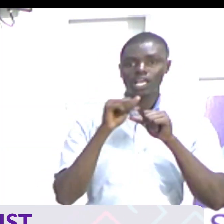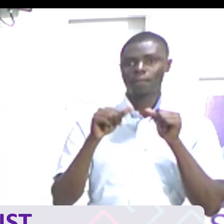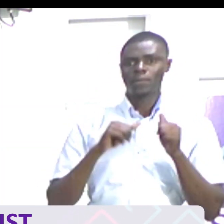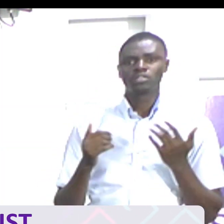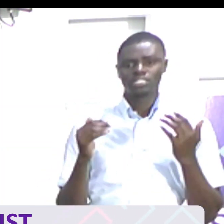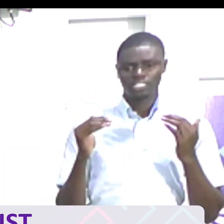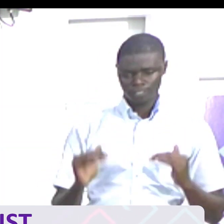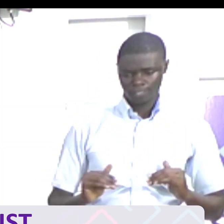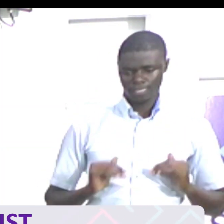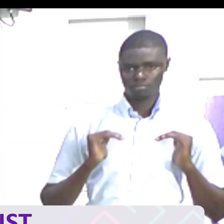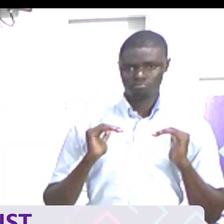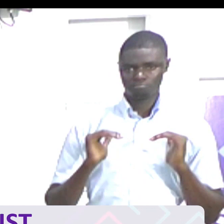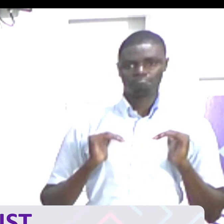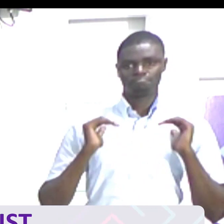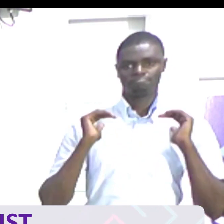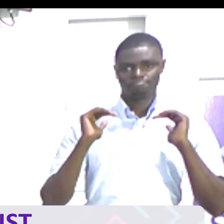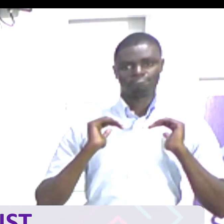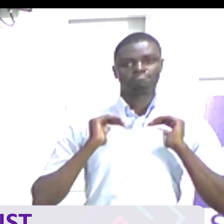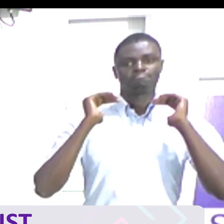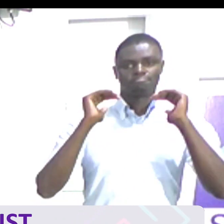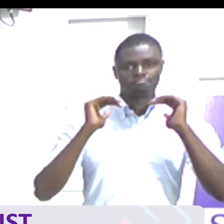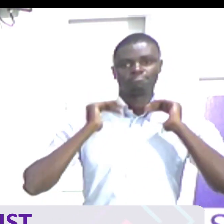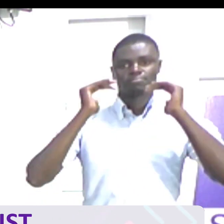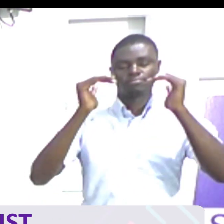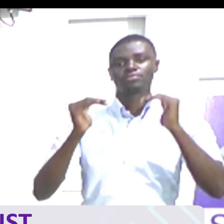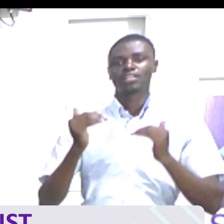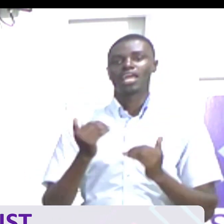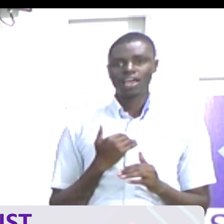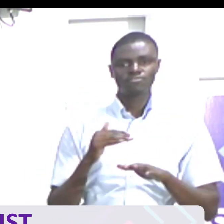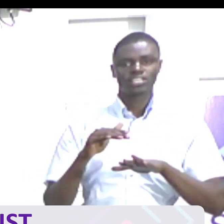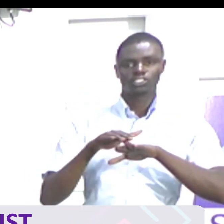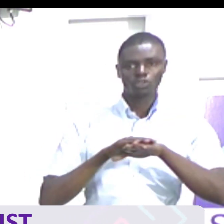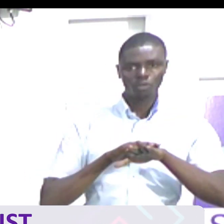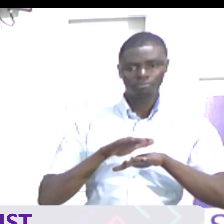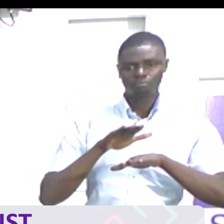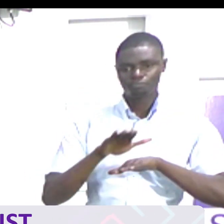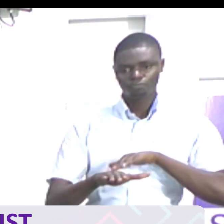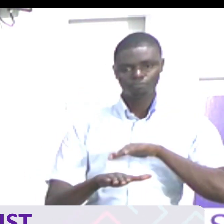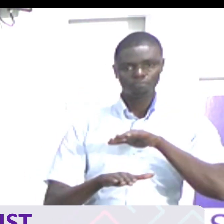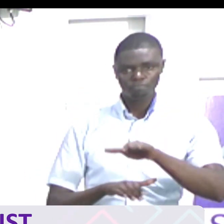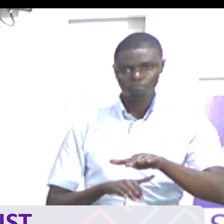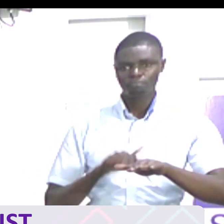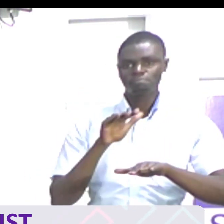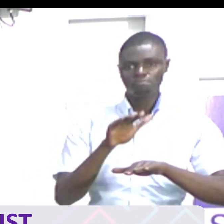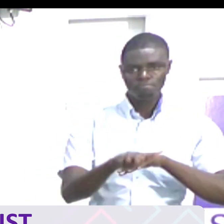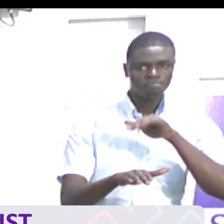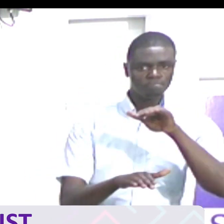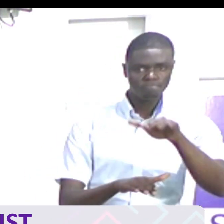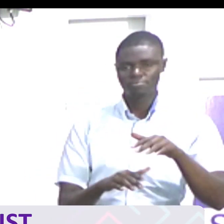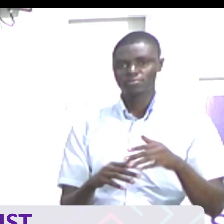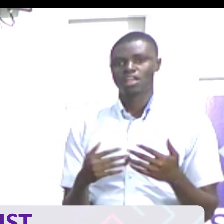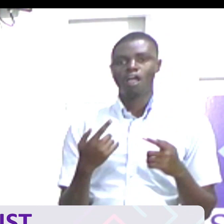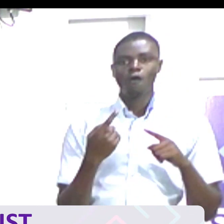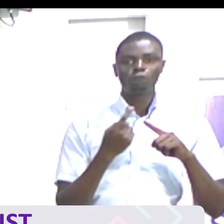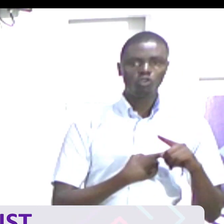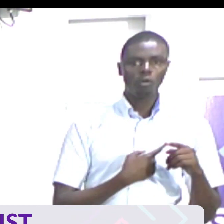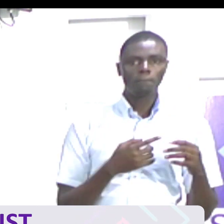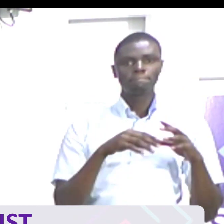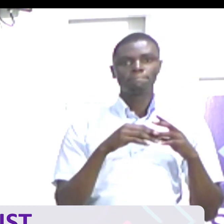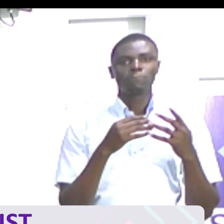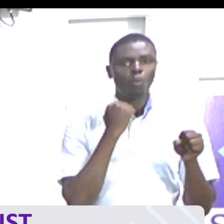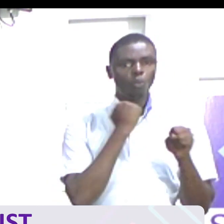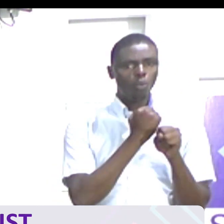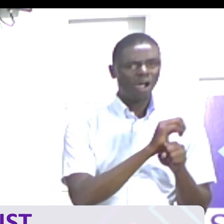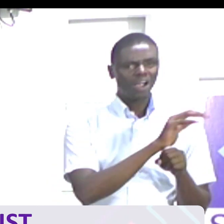leveling up, also taking those, some of the gradual steps sometimes involves taking risks, stepping out of that work